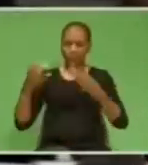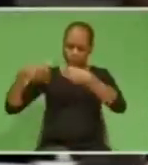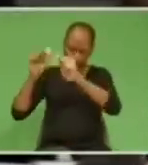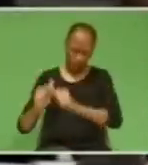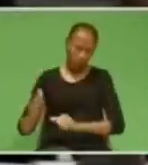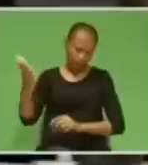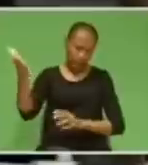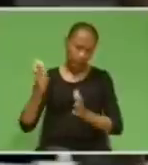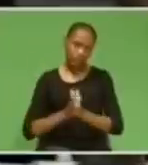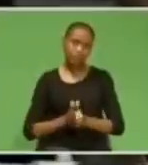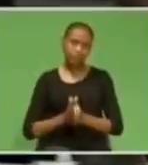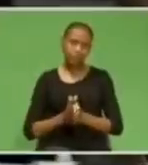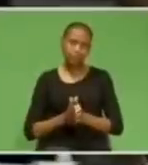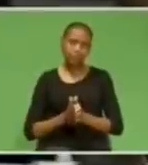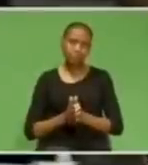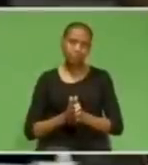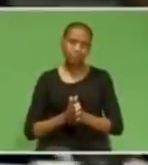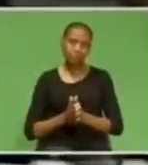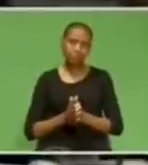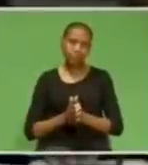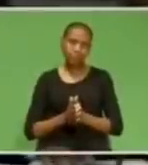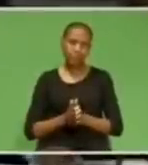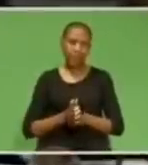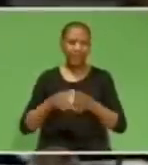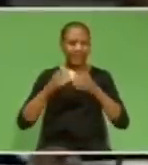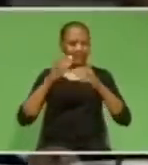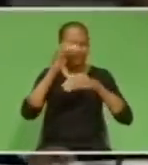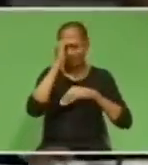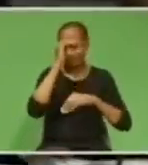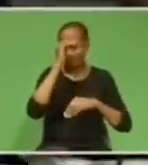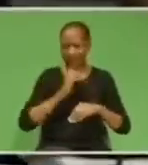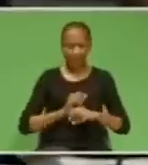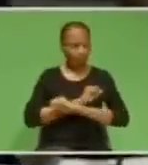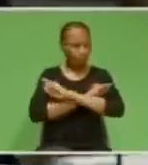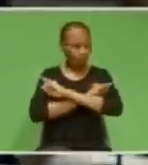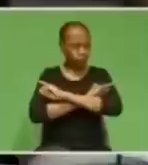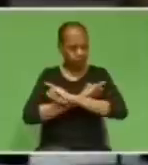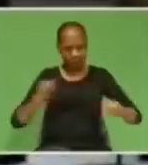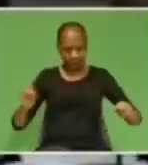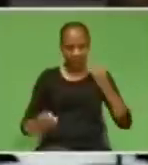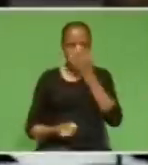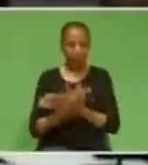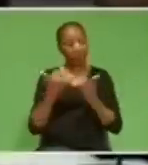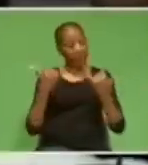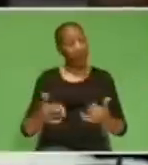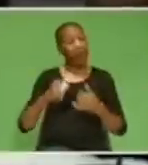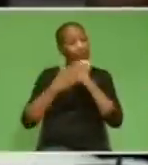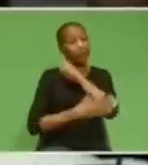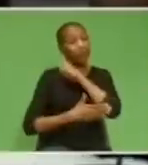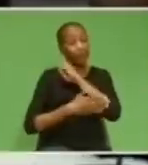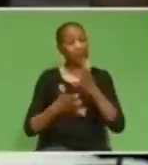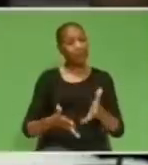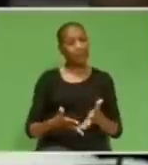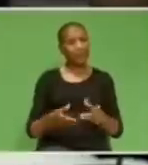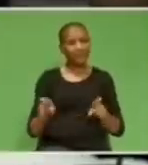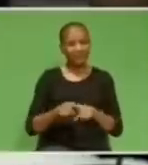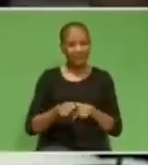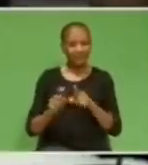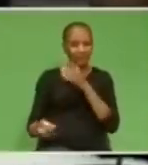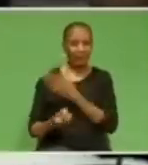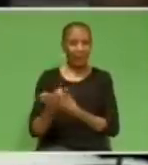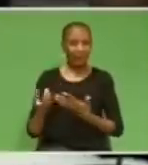Chairperson, there is no greater tragedy in this country than the complete disregard for